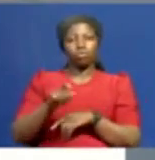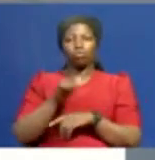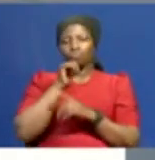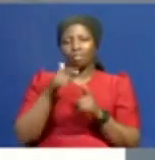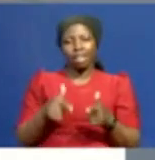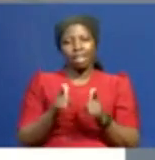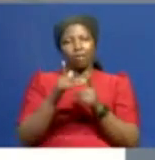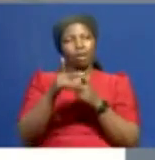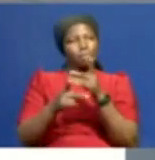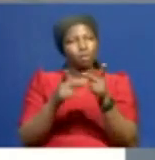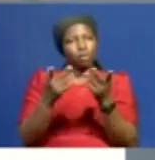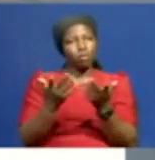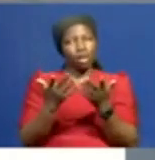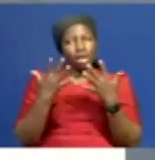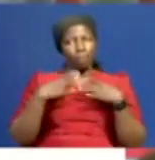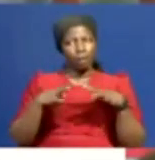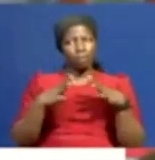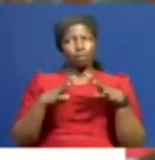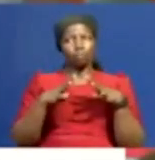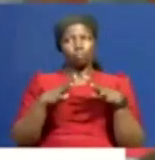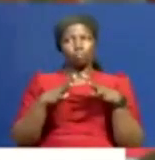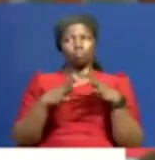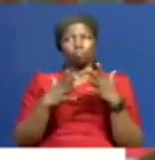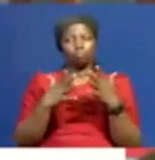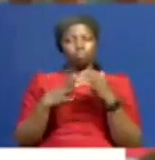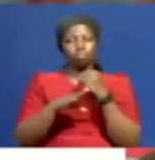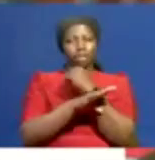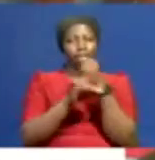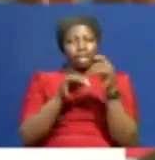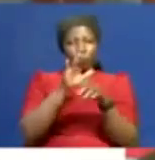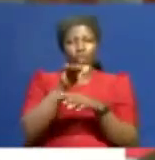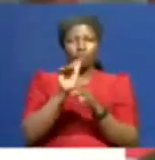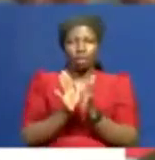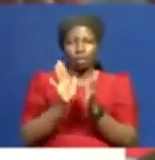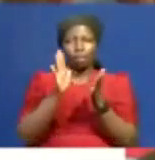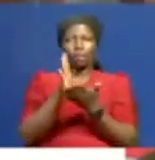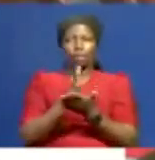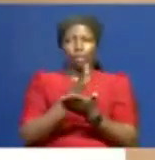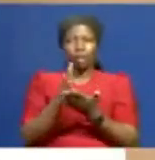people are reaping the public sector. Juni Karisambele from Mombasa County.